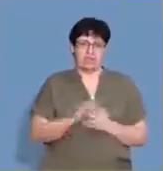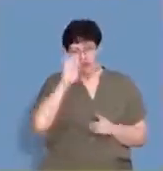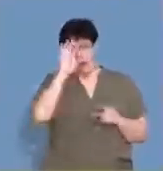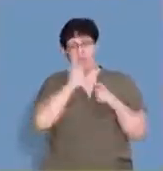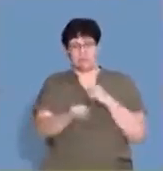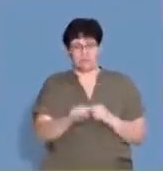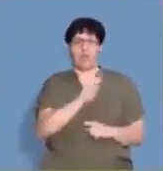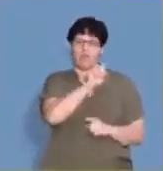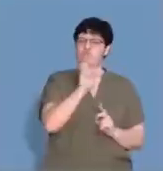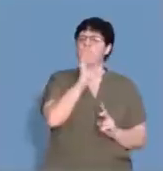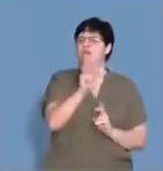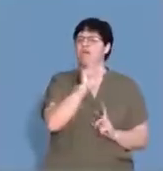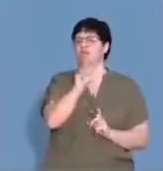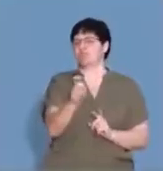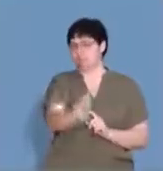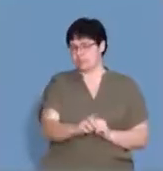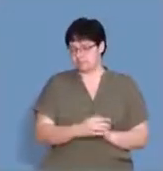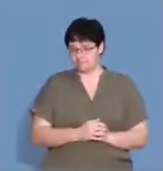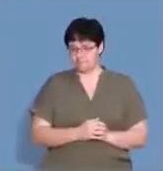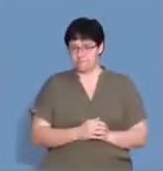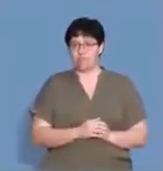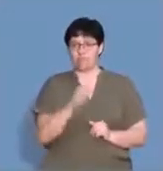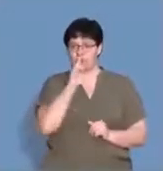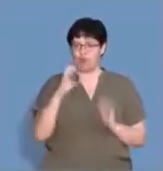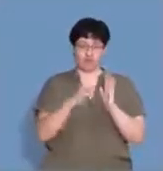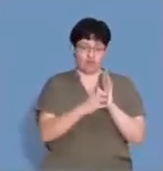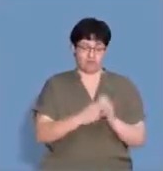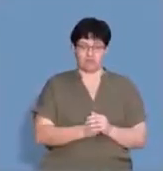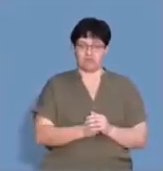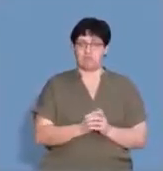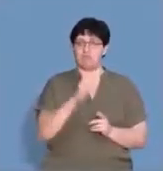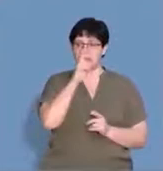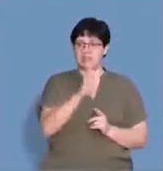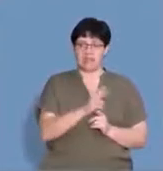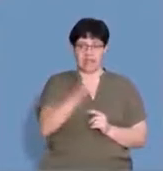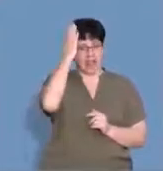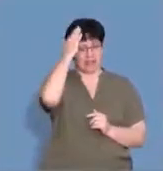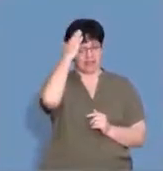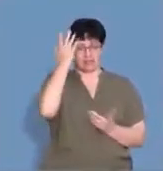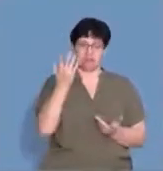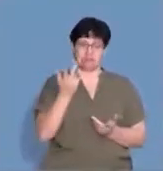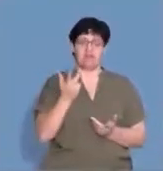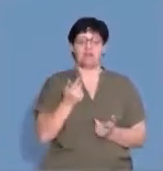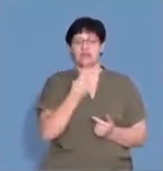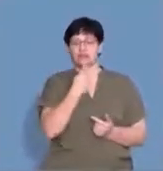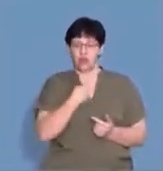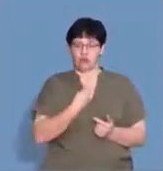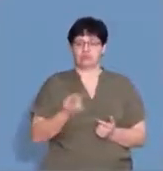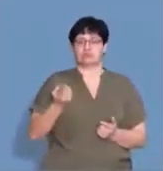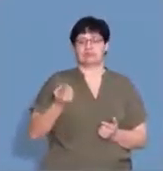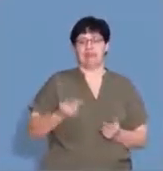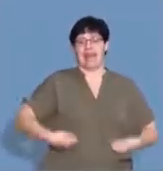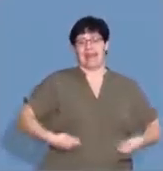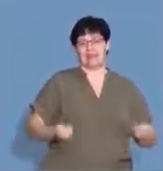at some of the questions they're going to ask you. So when looking at this graph, we can always see from our heading what it is, and we were told it's the income and